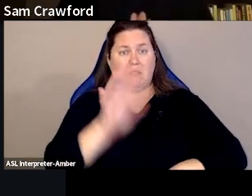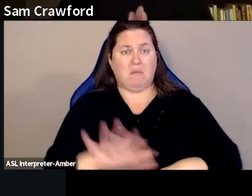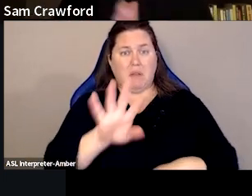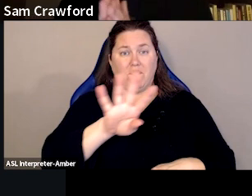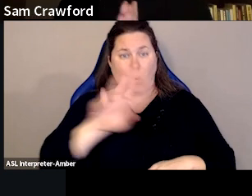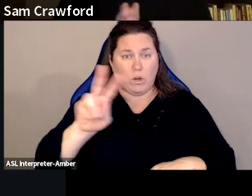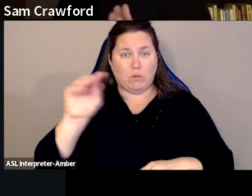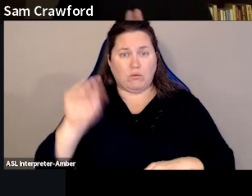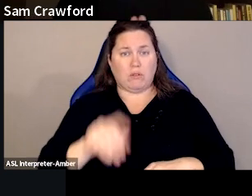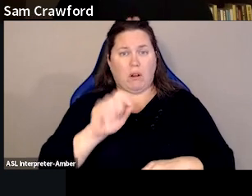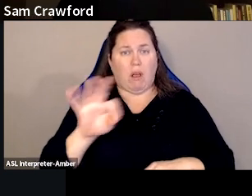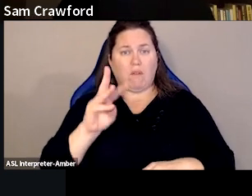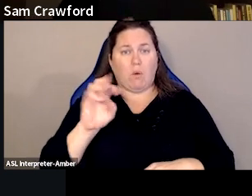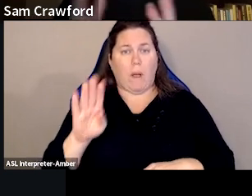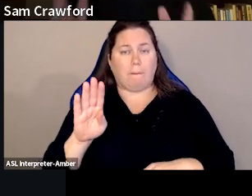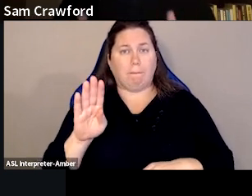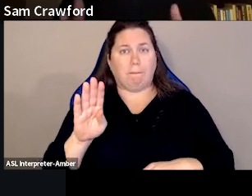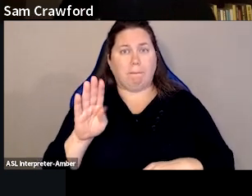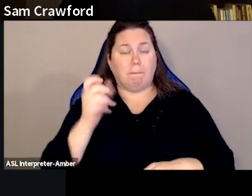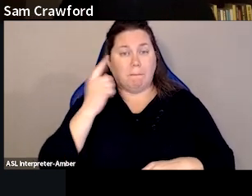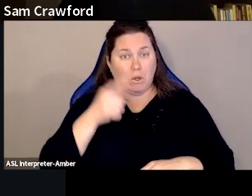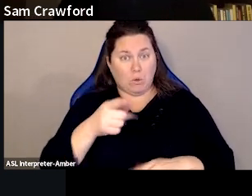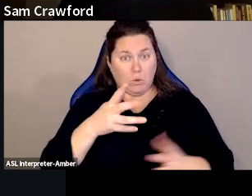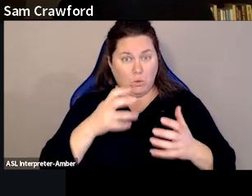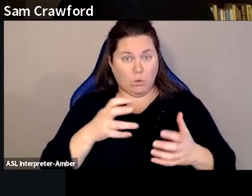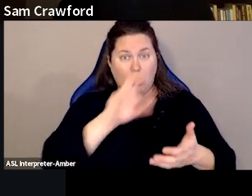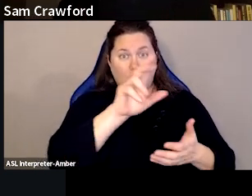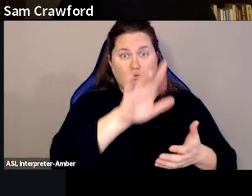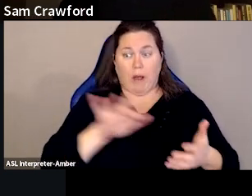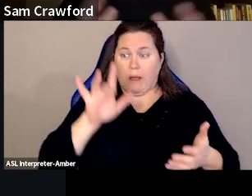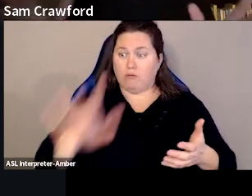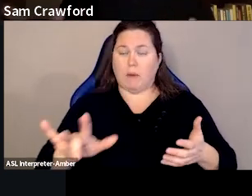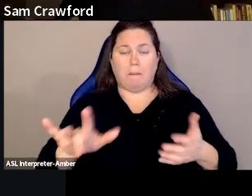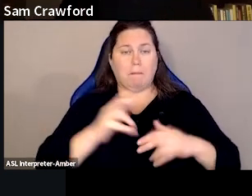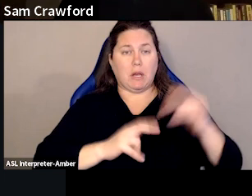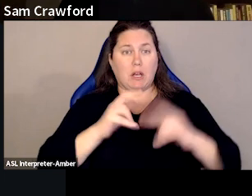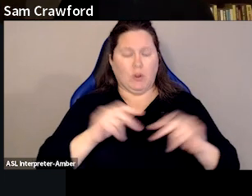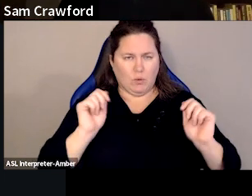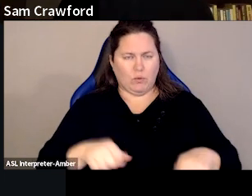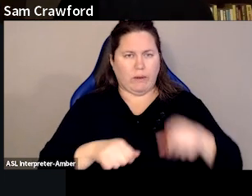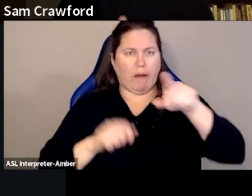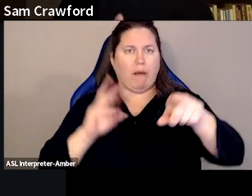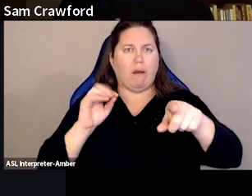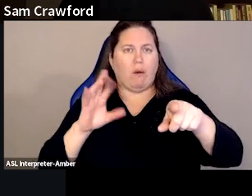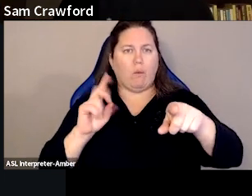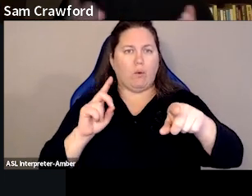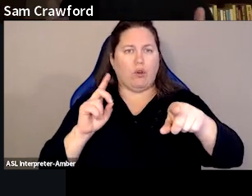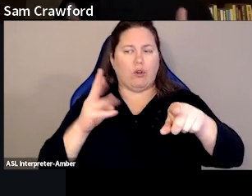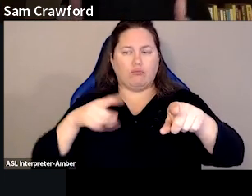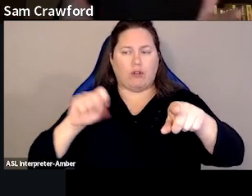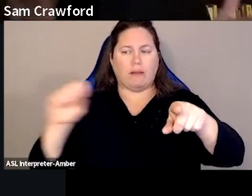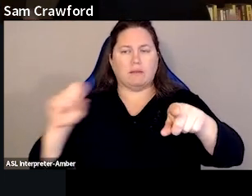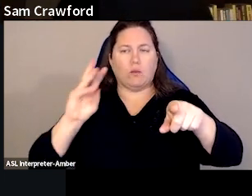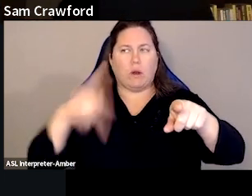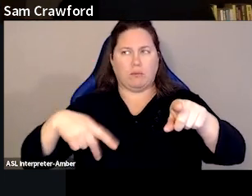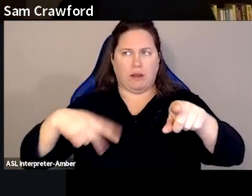But if you want to do drag and drop building, you can absolutely do it on WordPress. It's got tons of plugins that you can use to